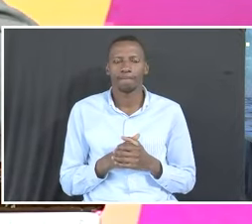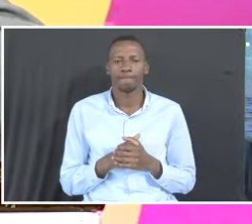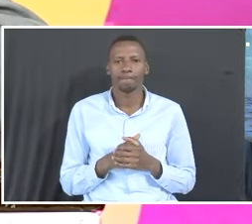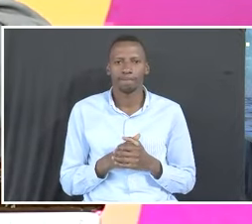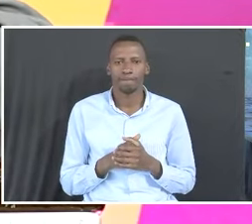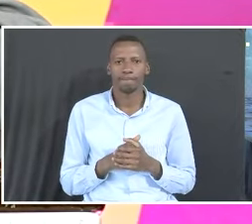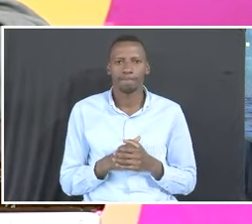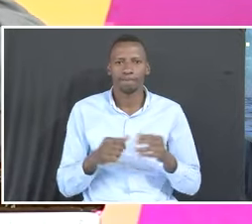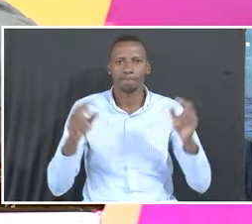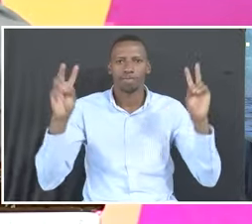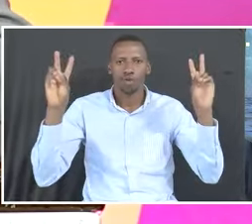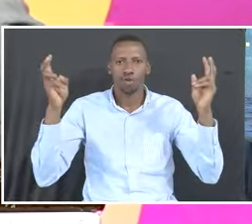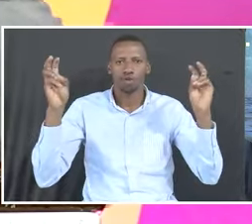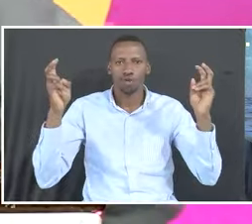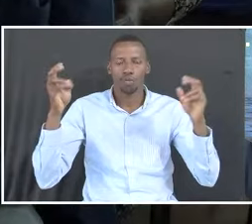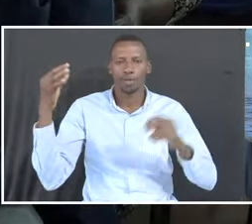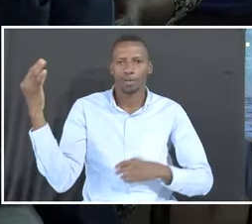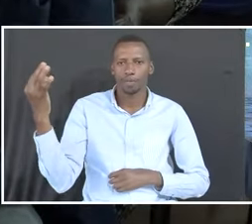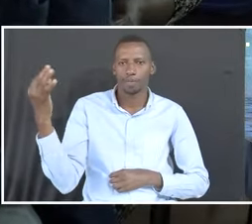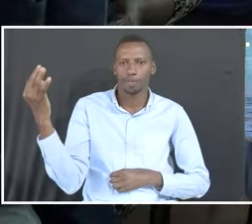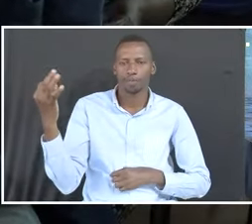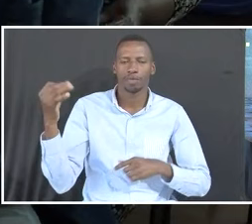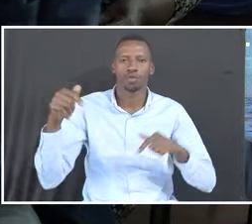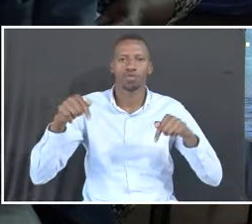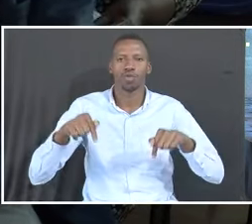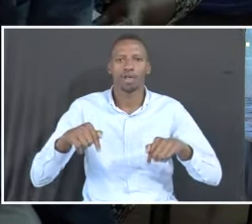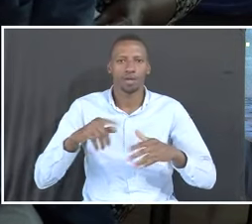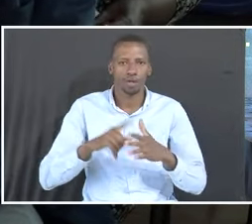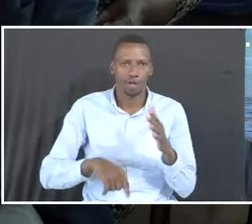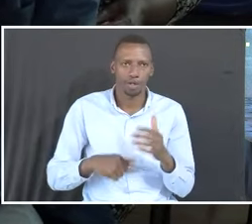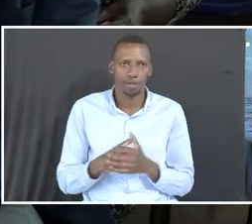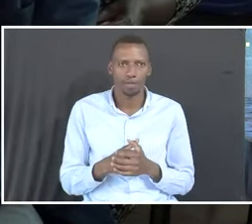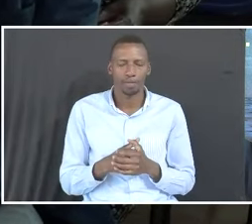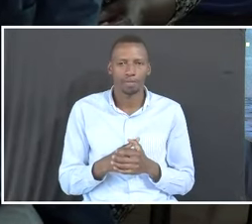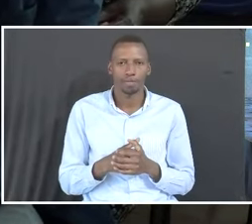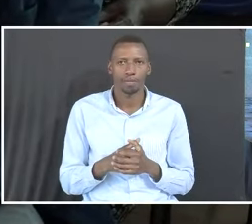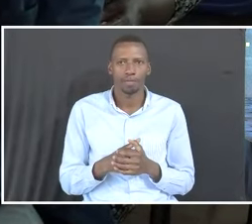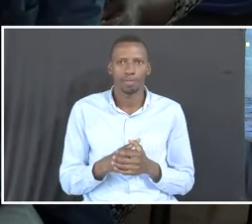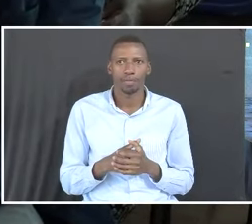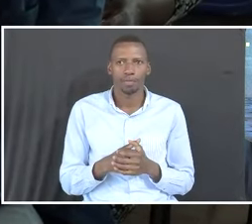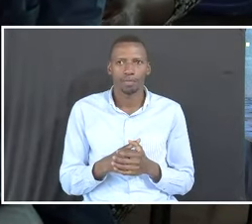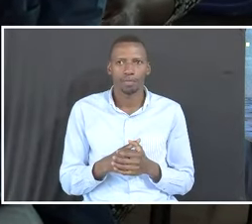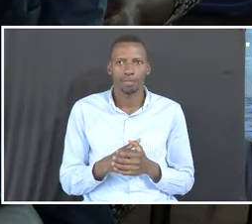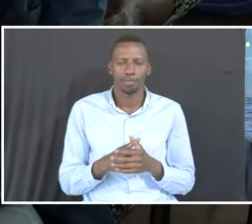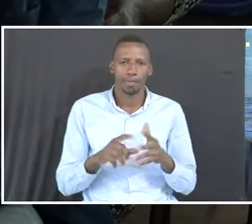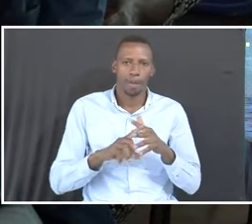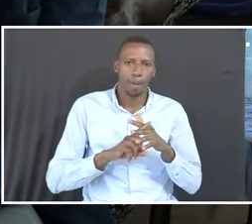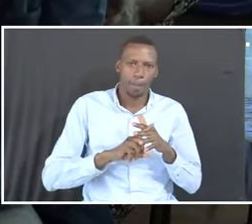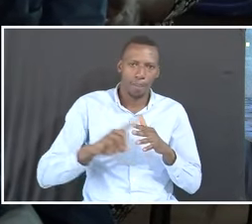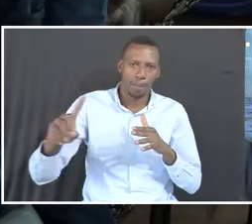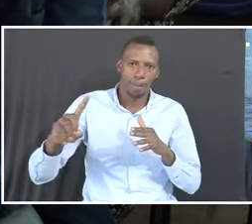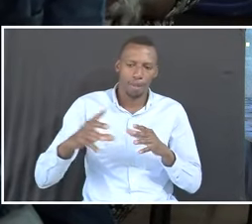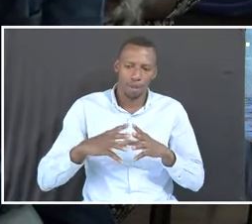The topic of our sermon today is Escape to the Mountains.